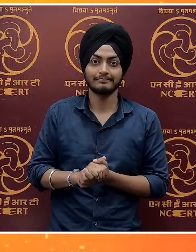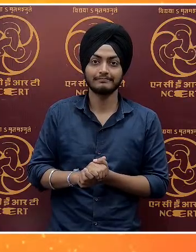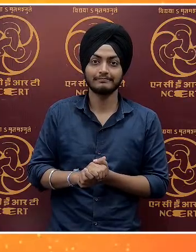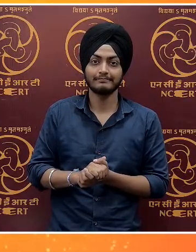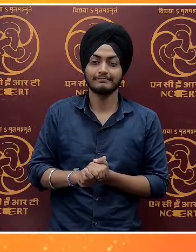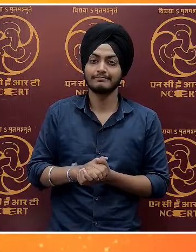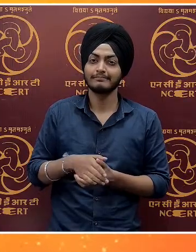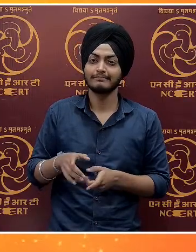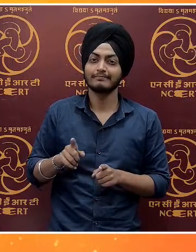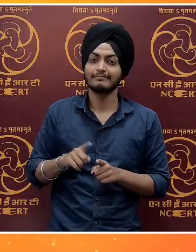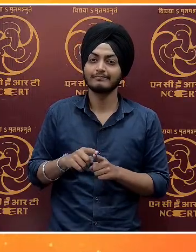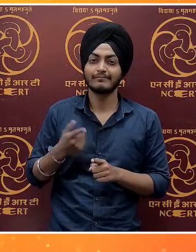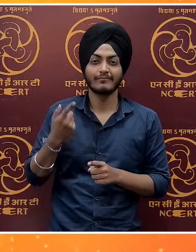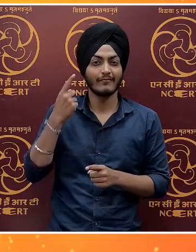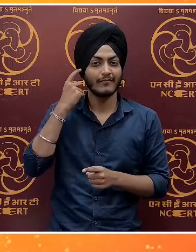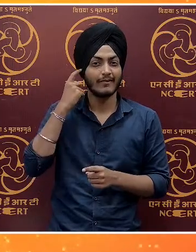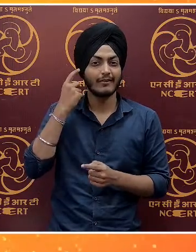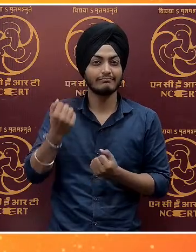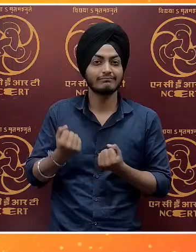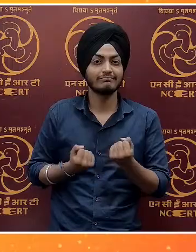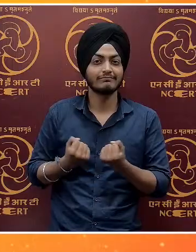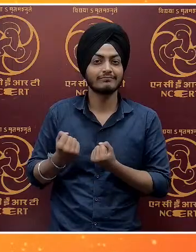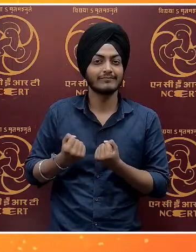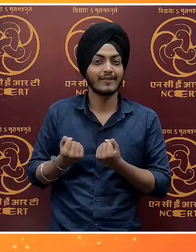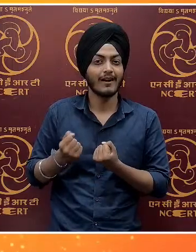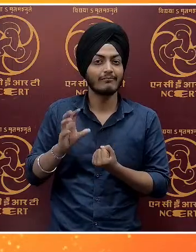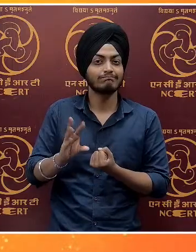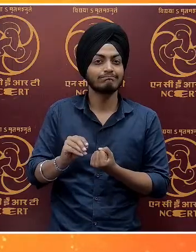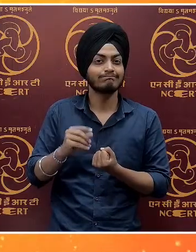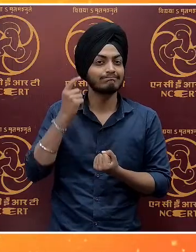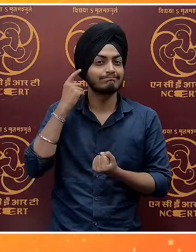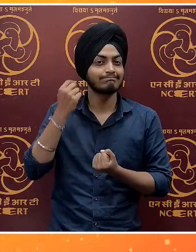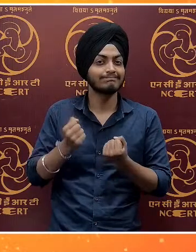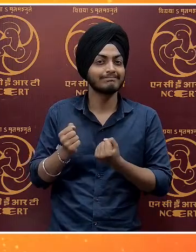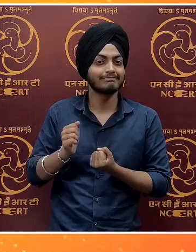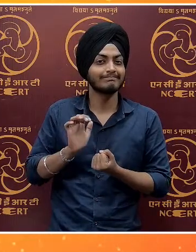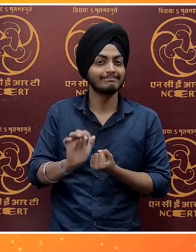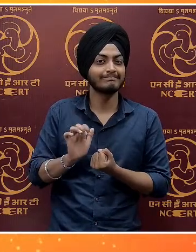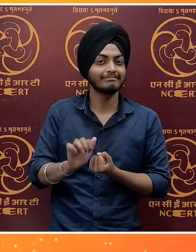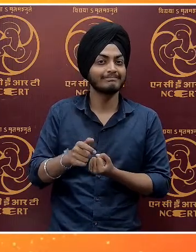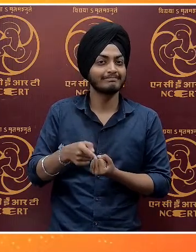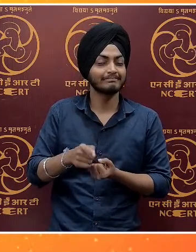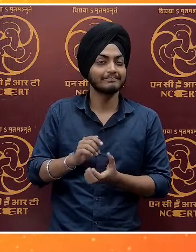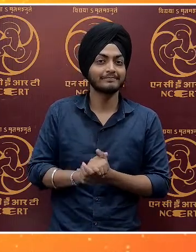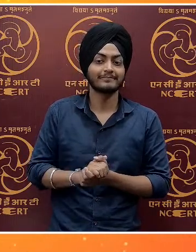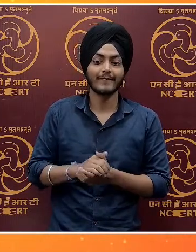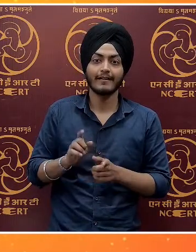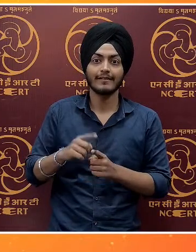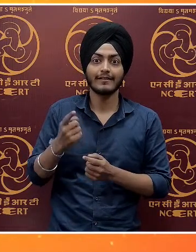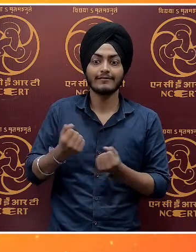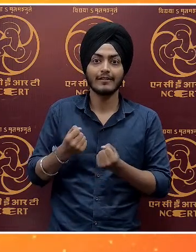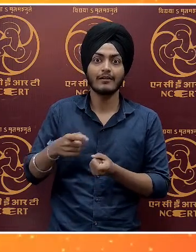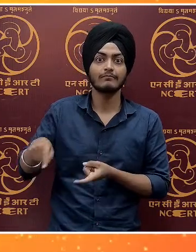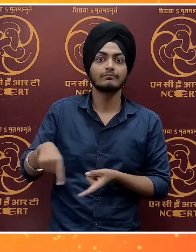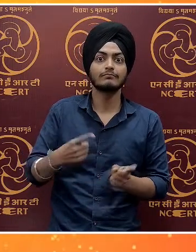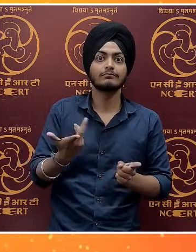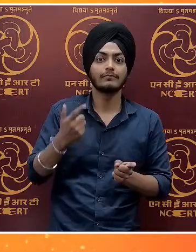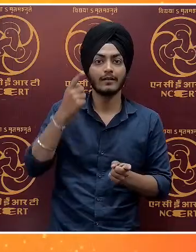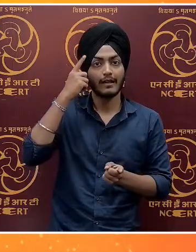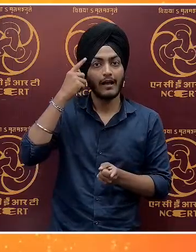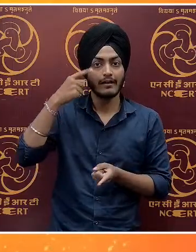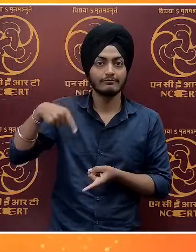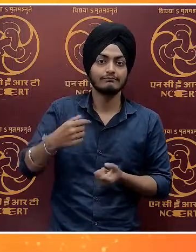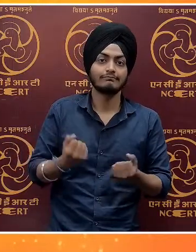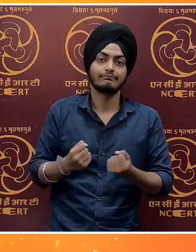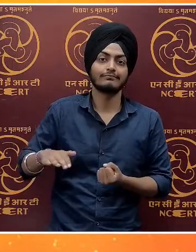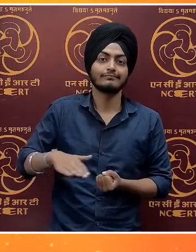It's car horn. Yeah, absolutely correct. And where do you listen it? On the road. On the road. Okay.